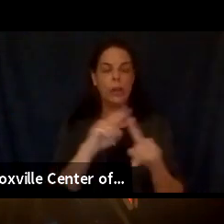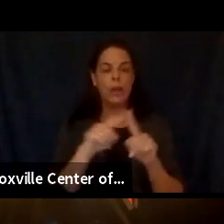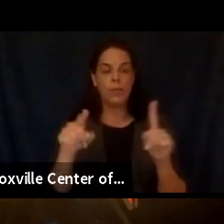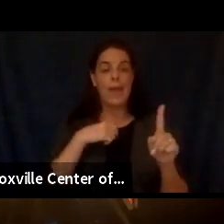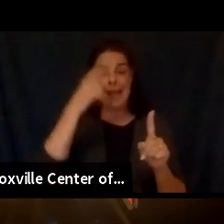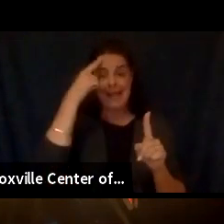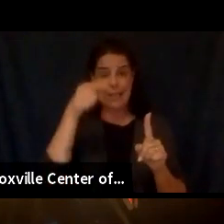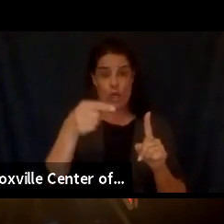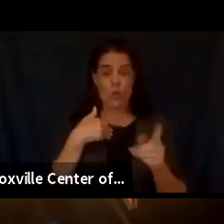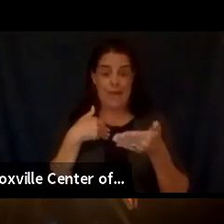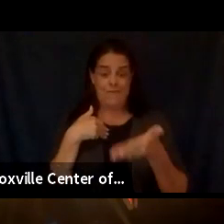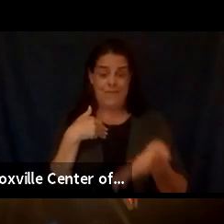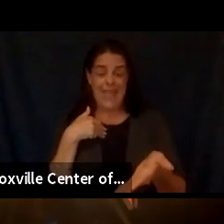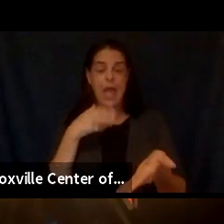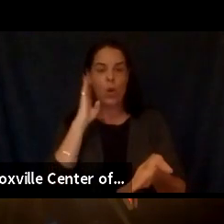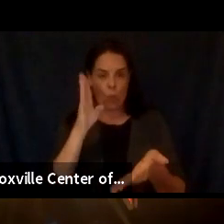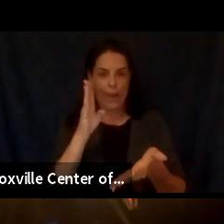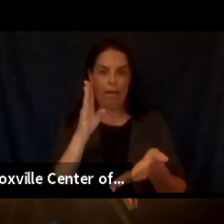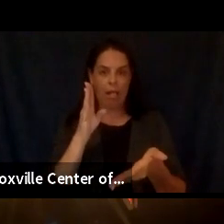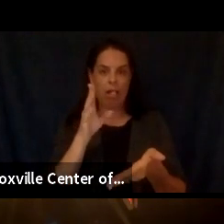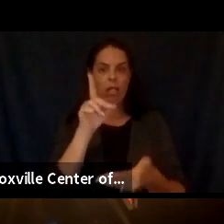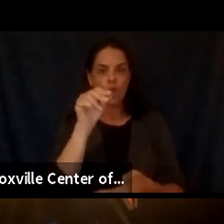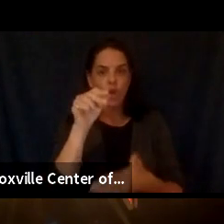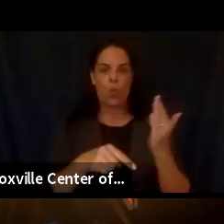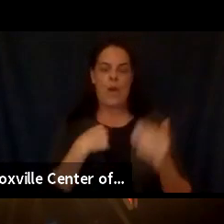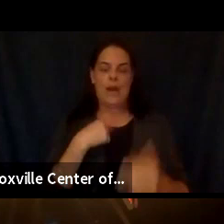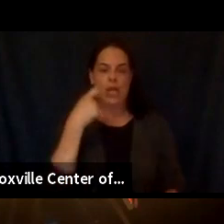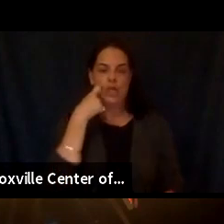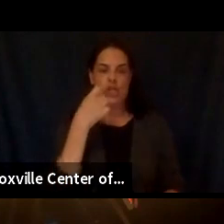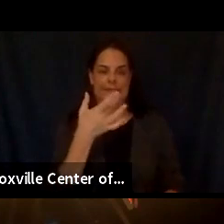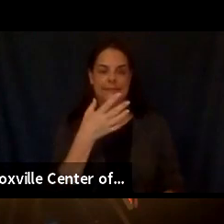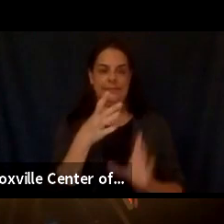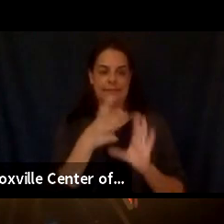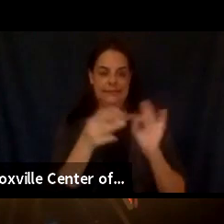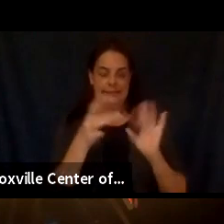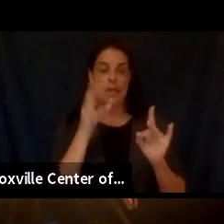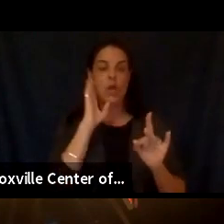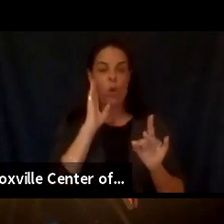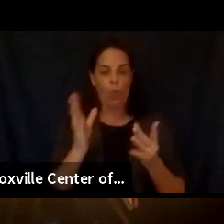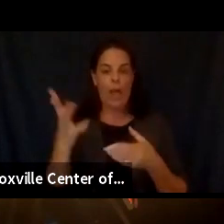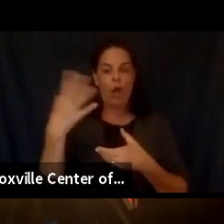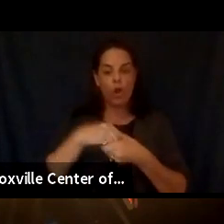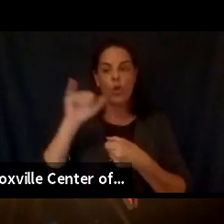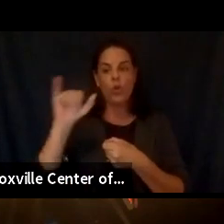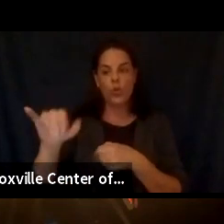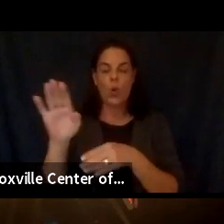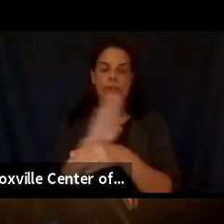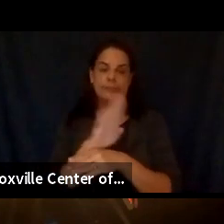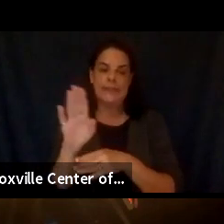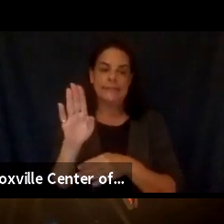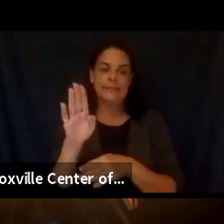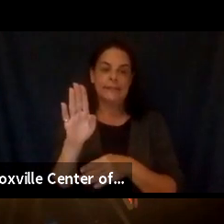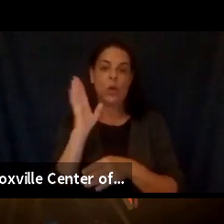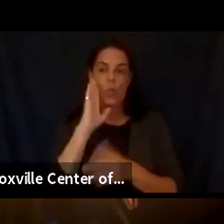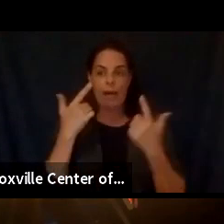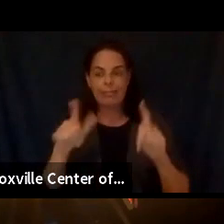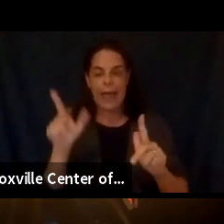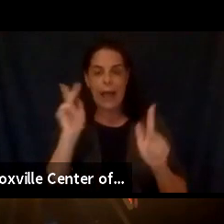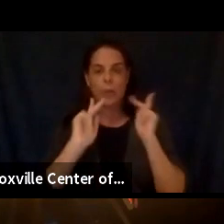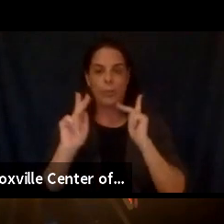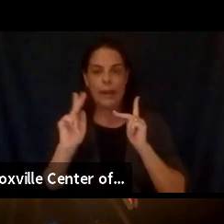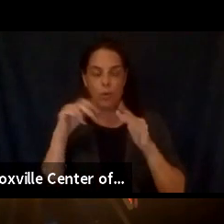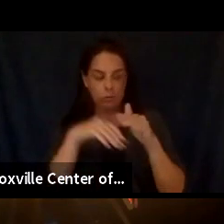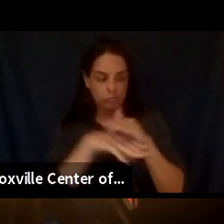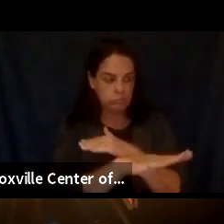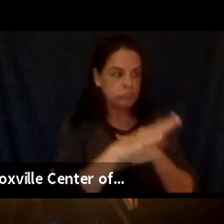in front of you will do what I just said, which is capture those entities which allow people to come on premises